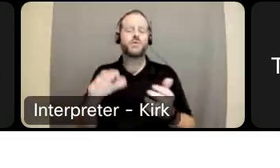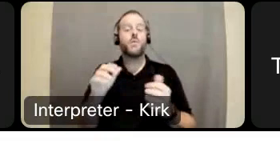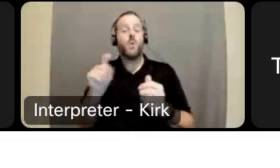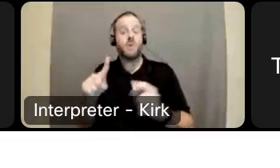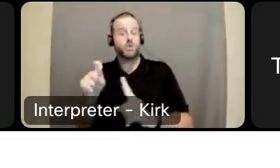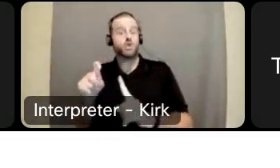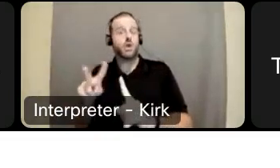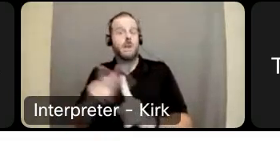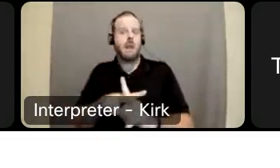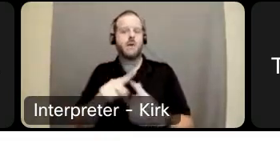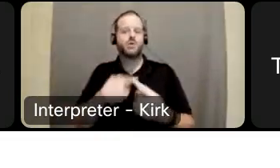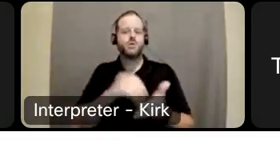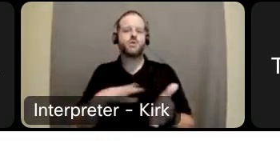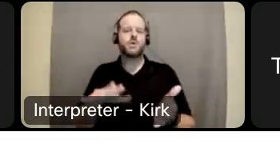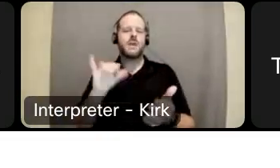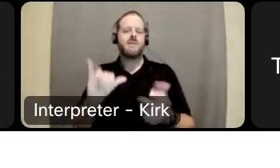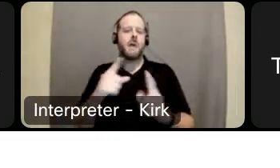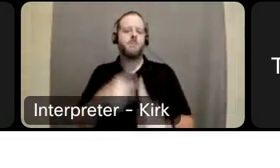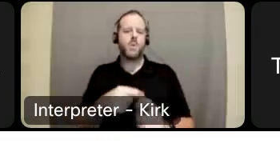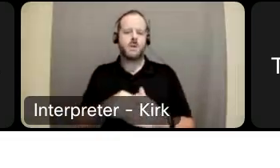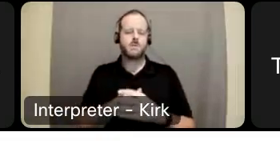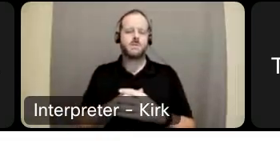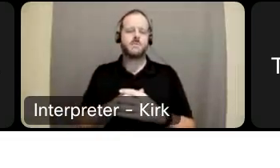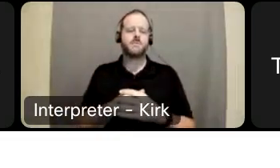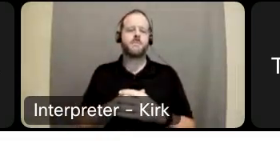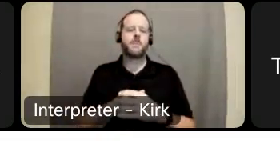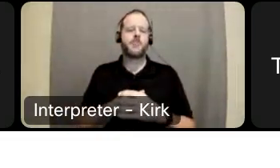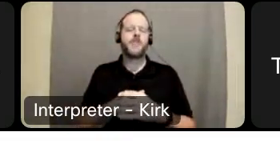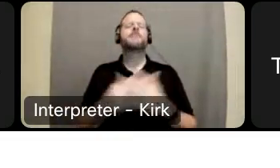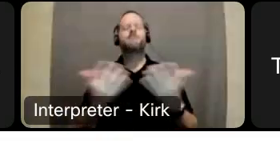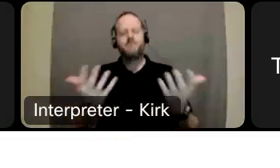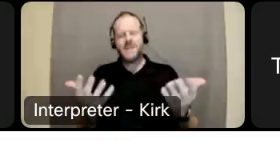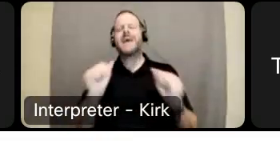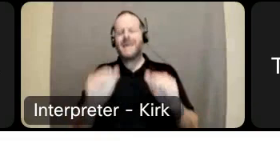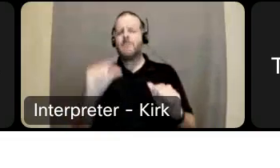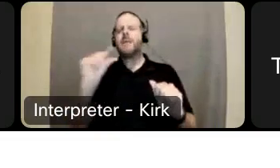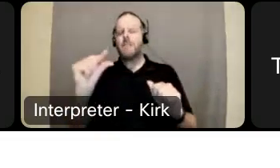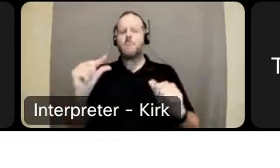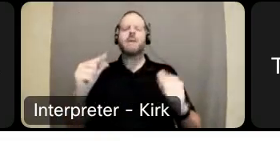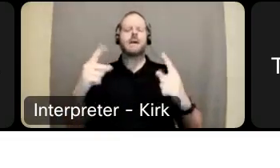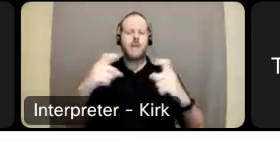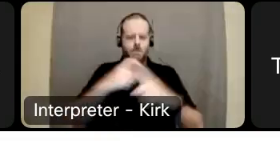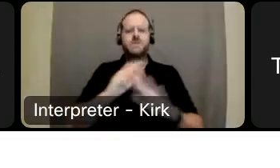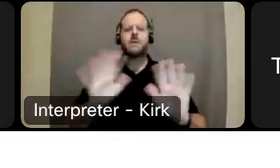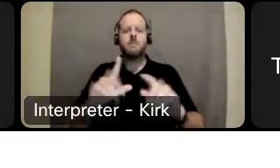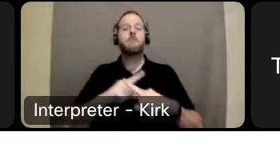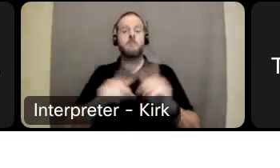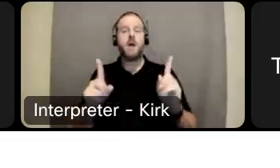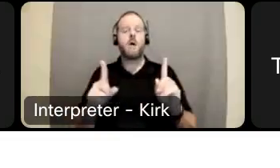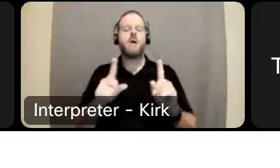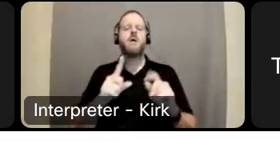that student. And this is really here, even though it can be a little bit cumbersome, these response needed